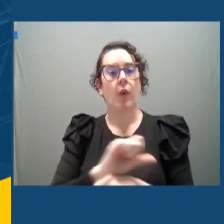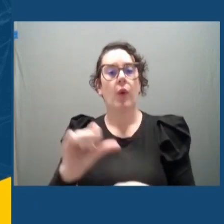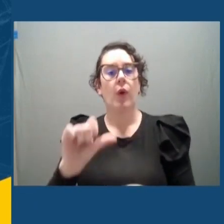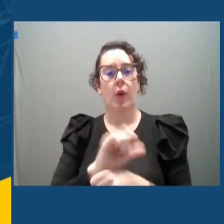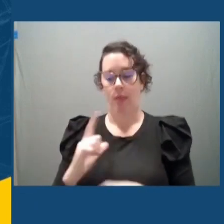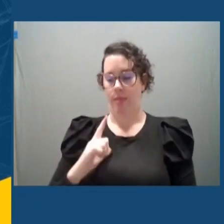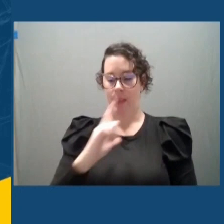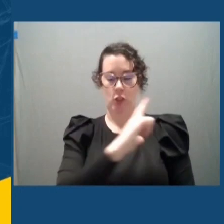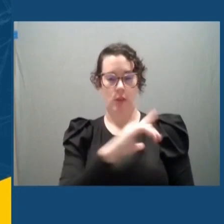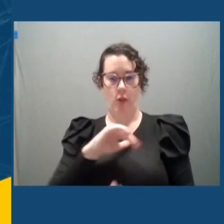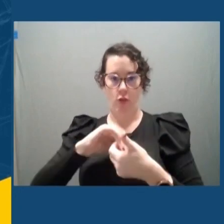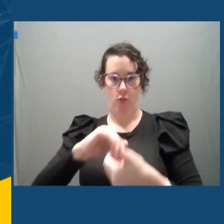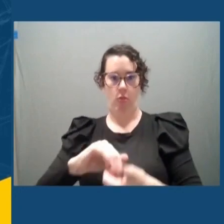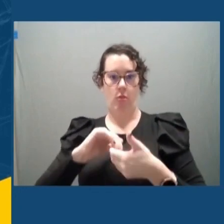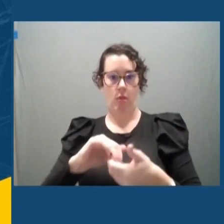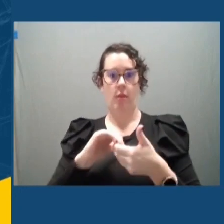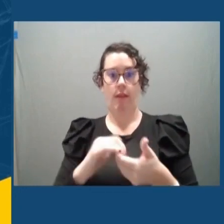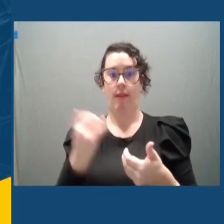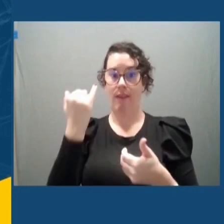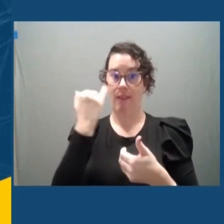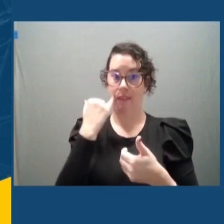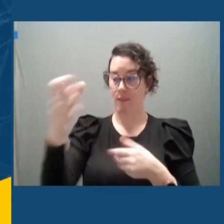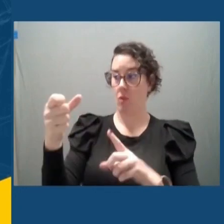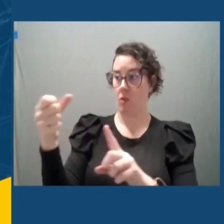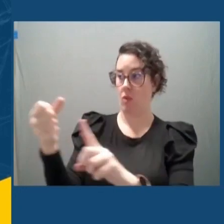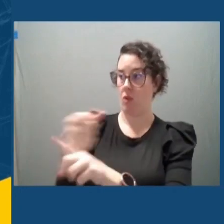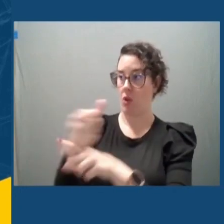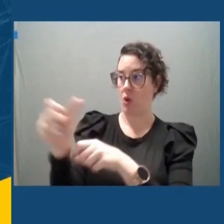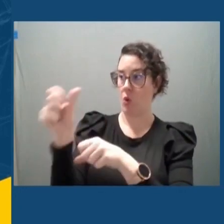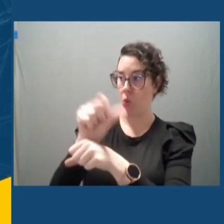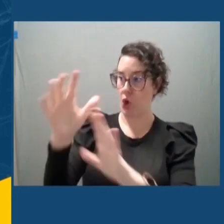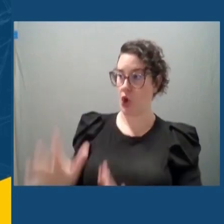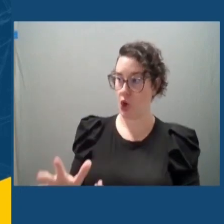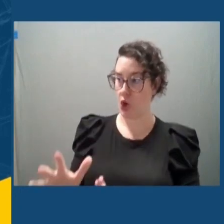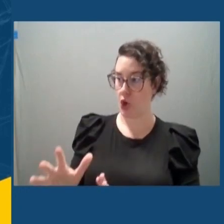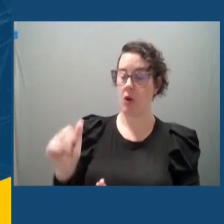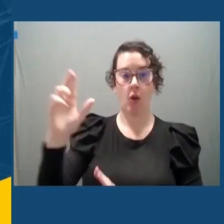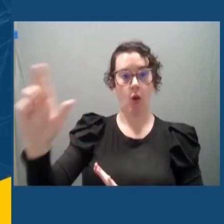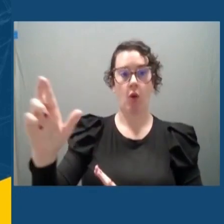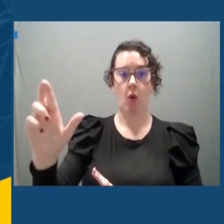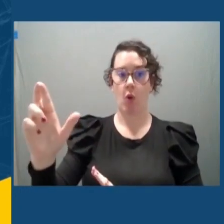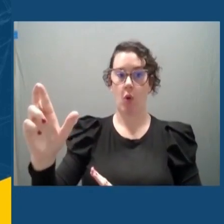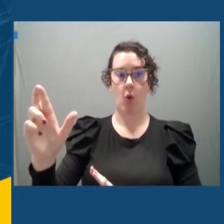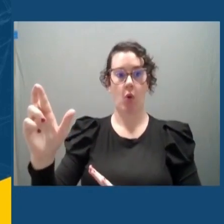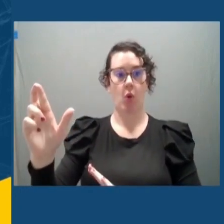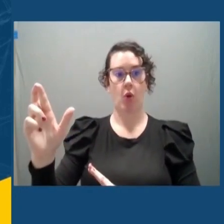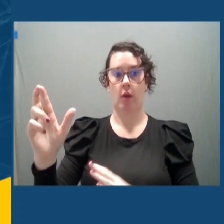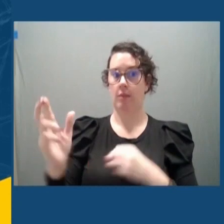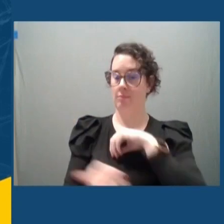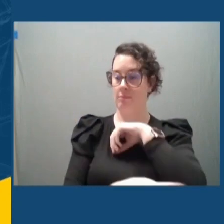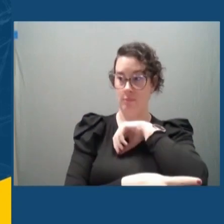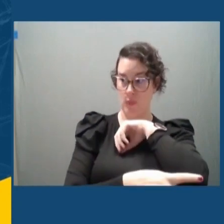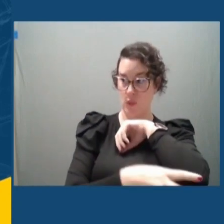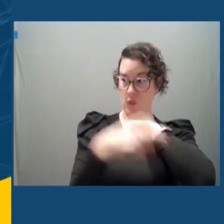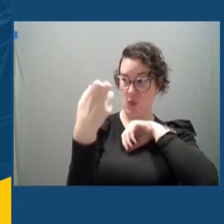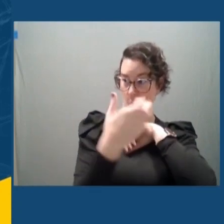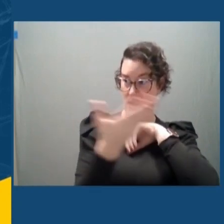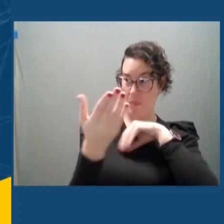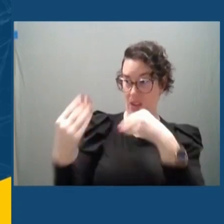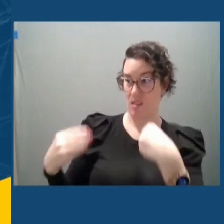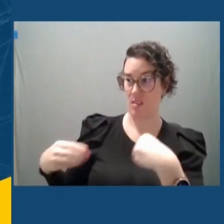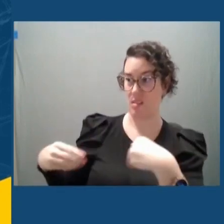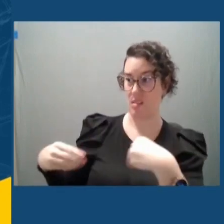strengthen penalties for assaulting a retail worker or fostering the sale of stolen goods online. Let's get it